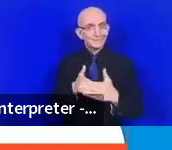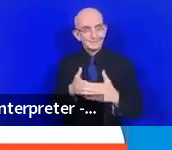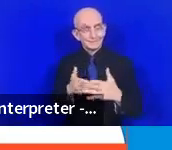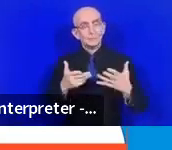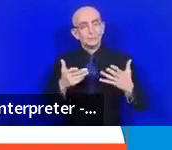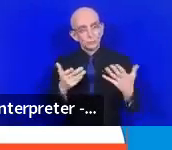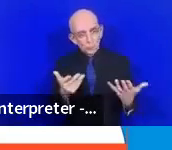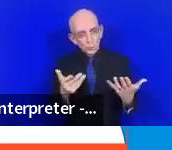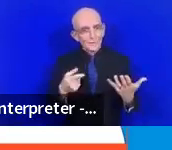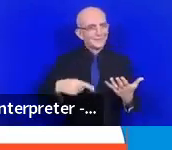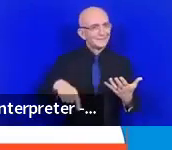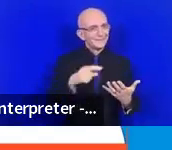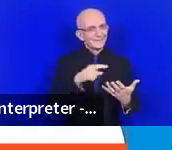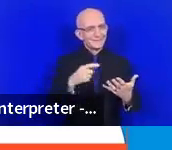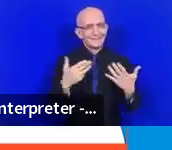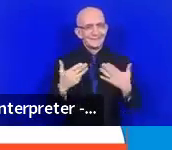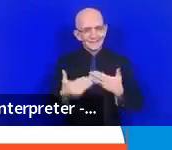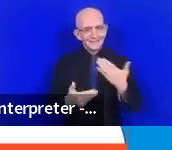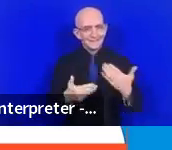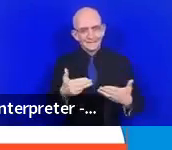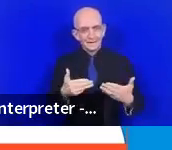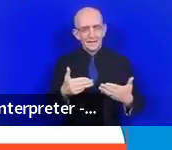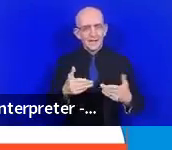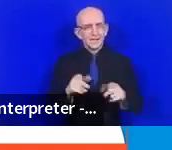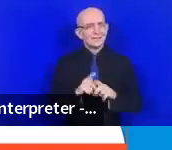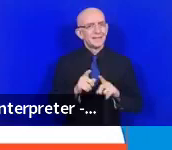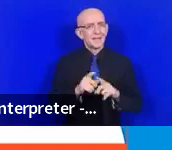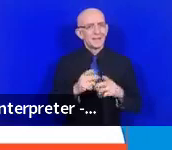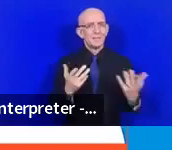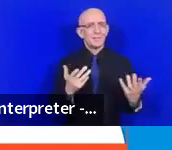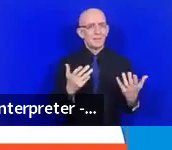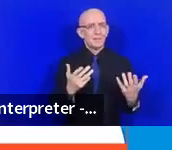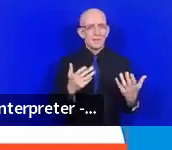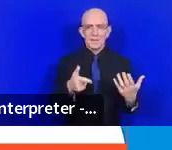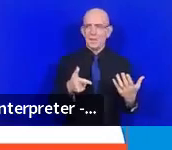that of exclusion. You will agree with me